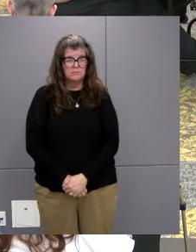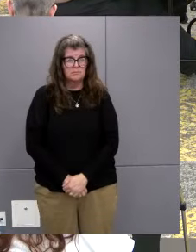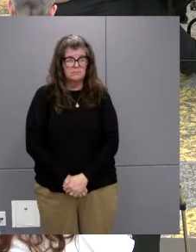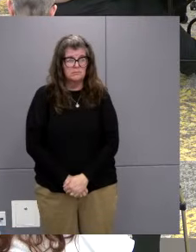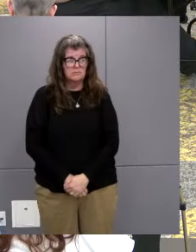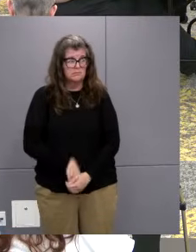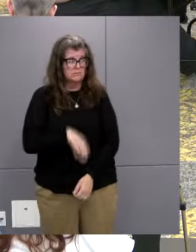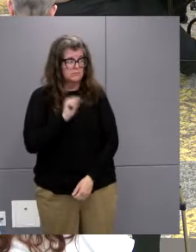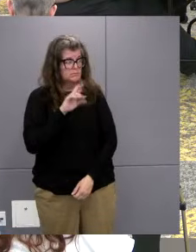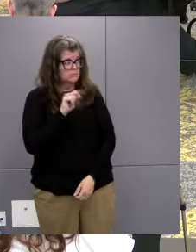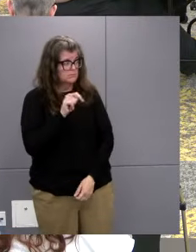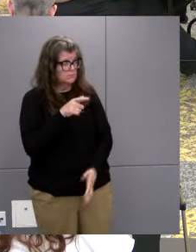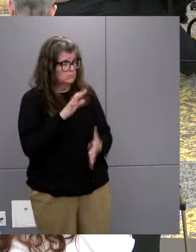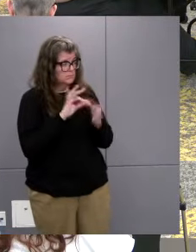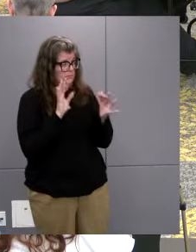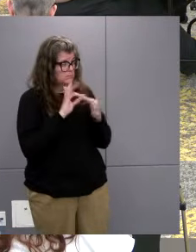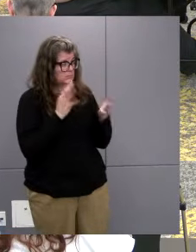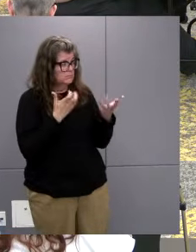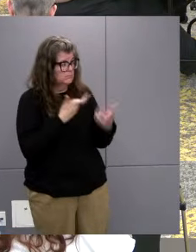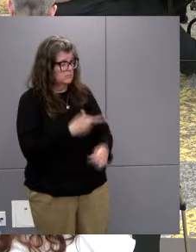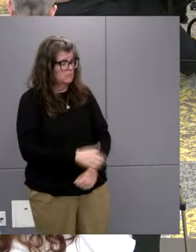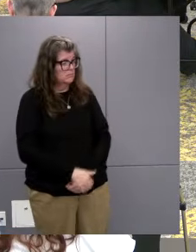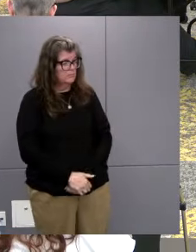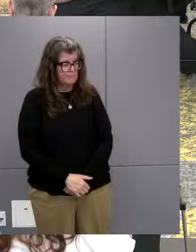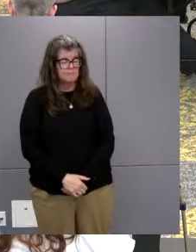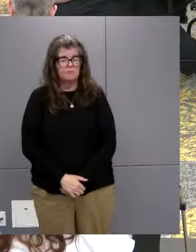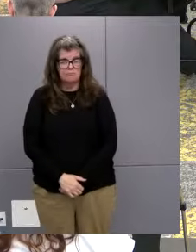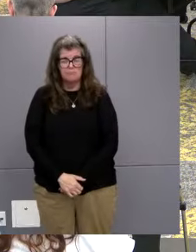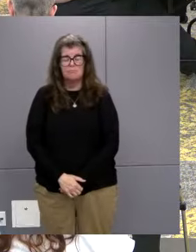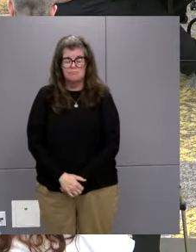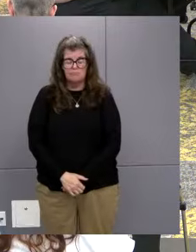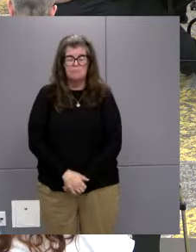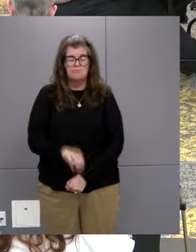Art, did you have something? Yeah.